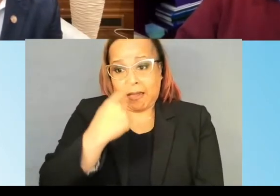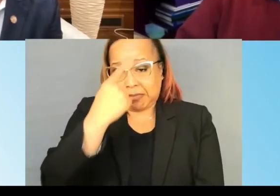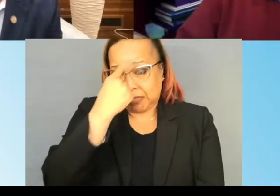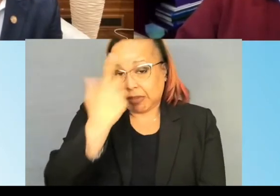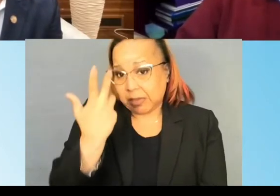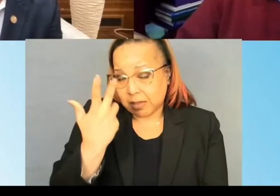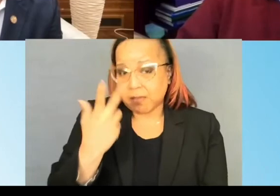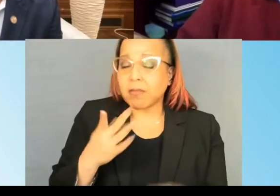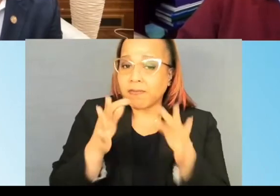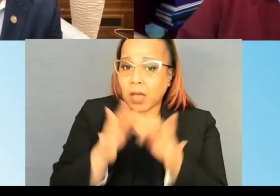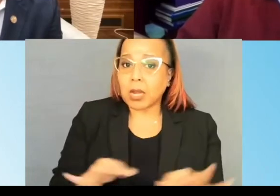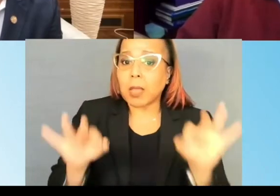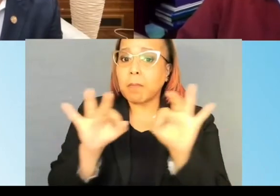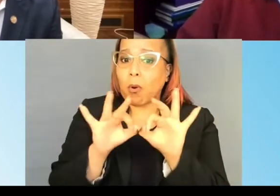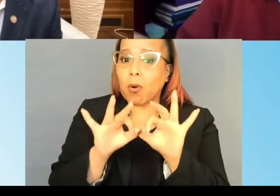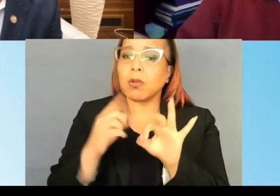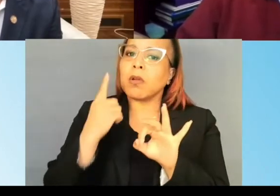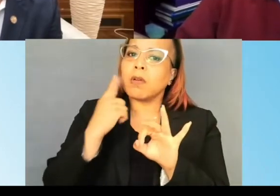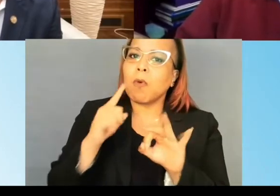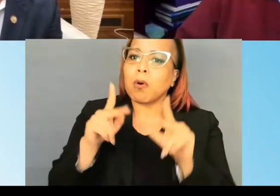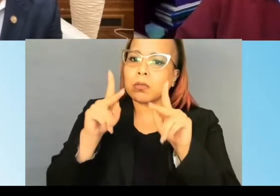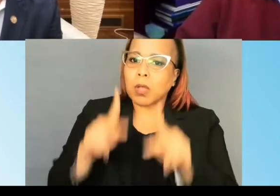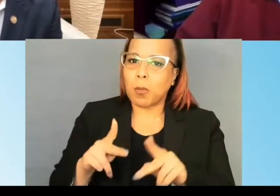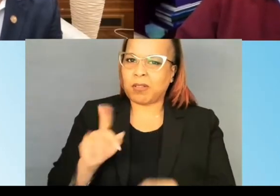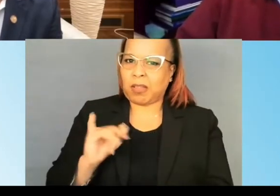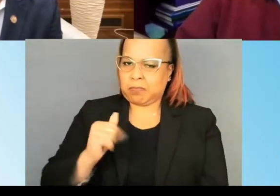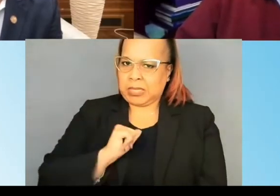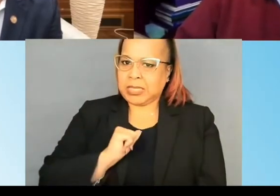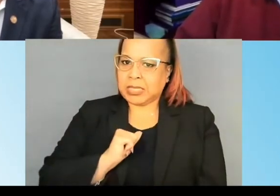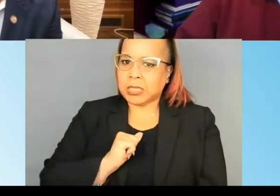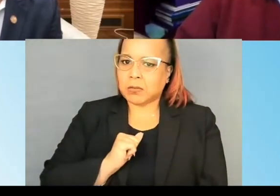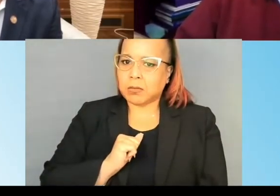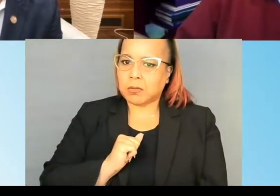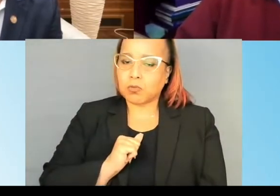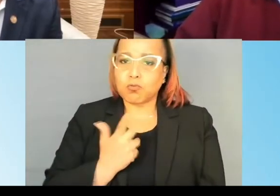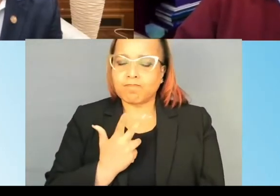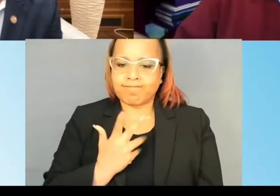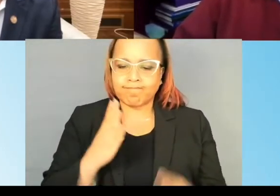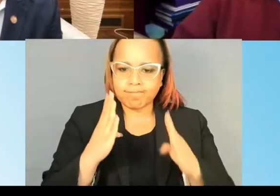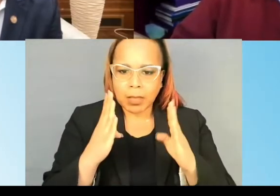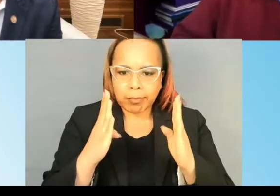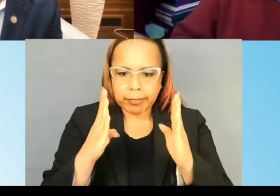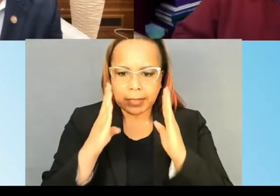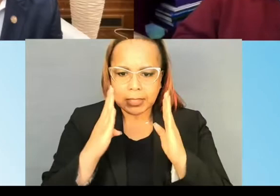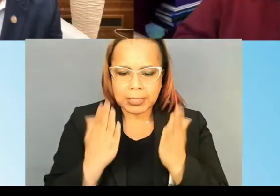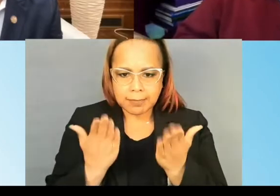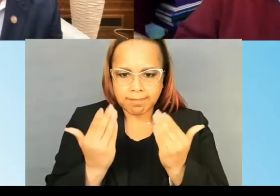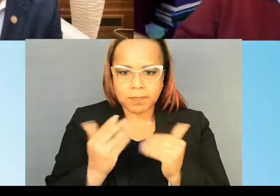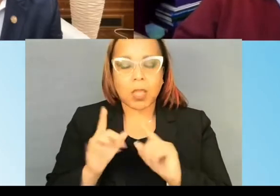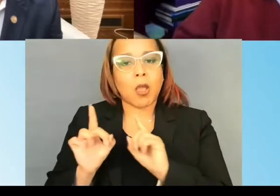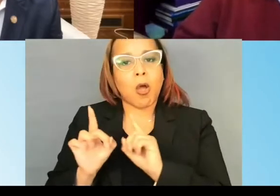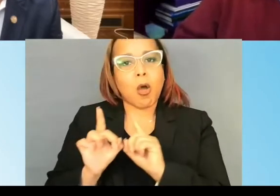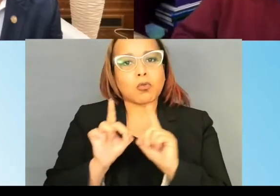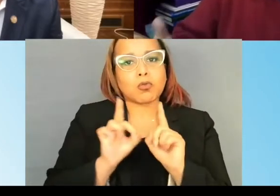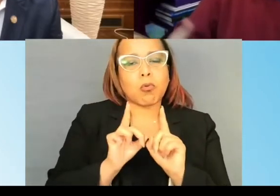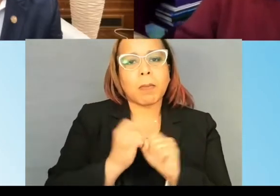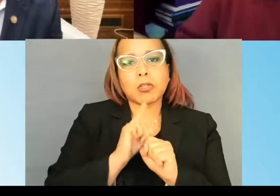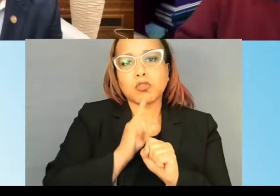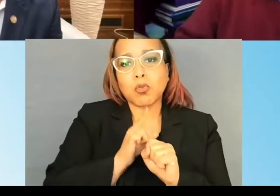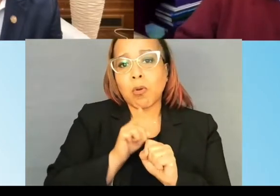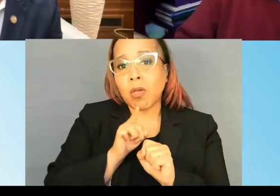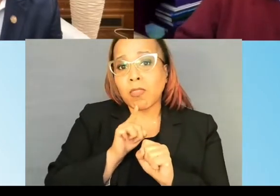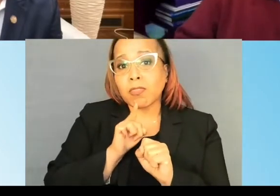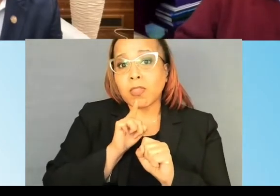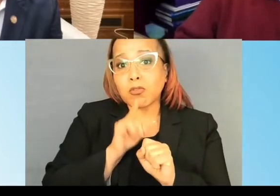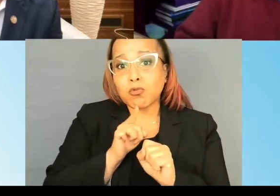vitally important, particularly for somebody like me, to listen and also to make sure that you're